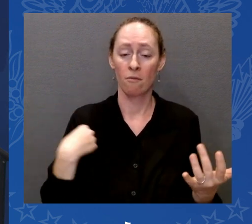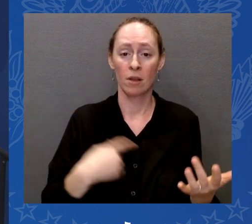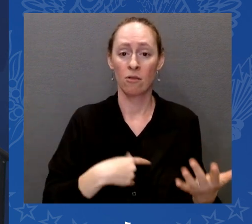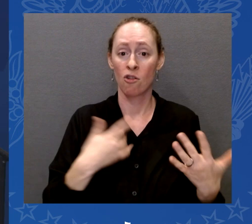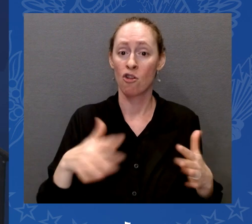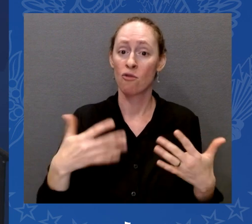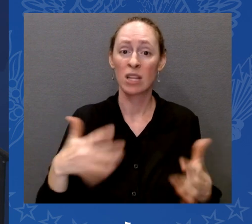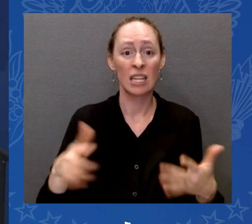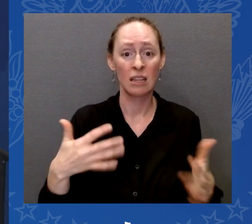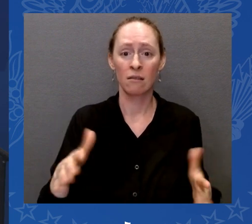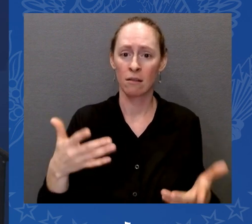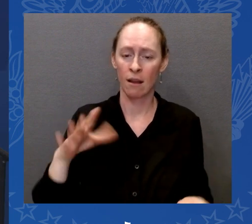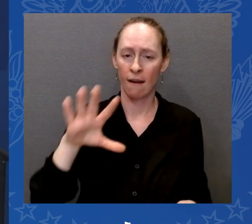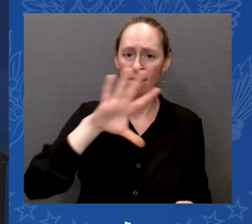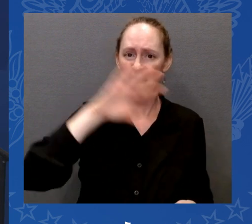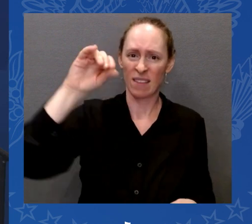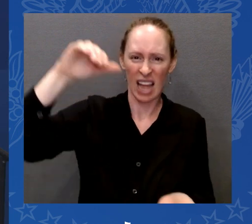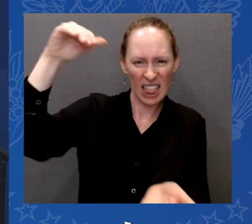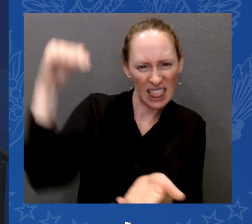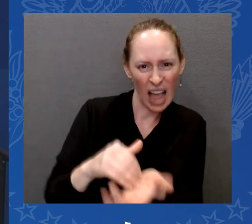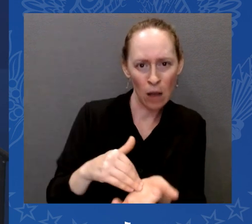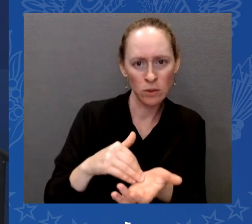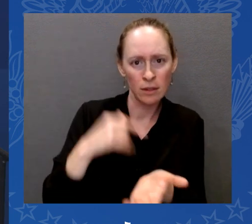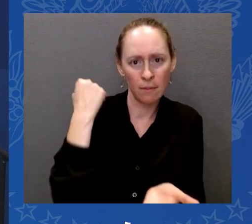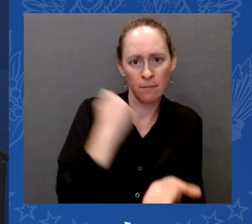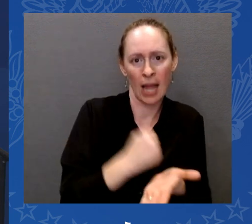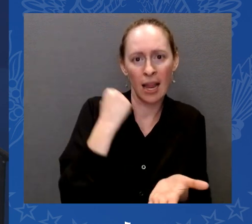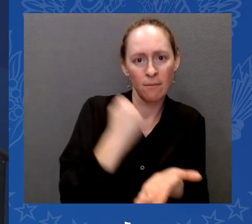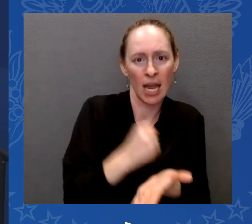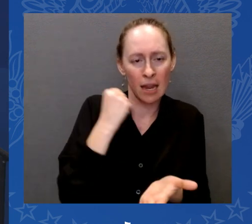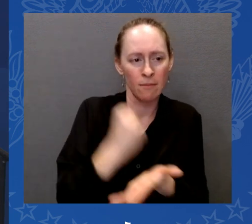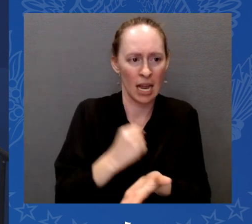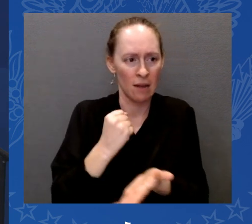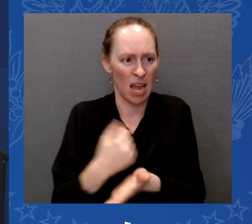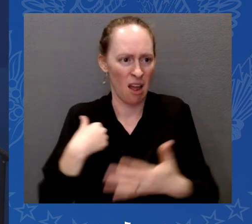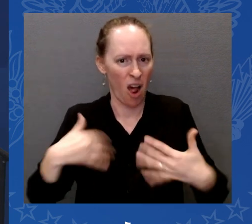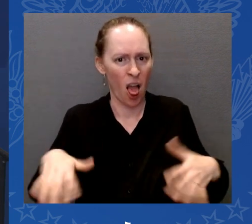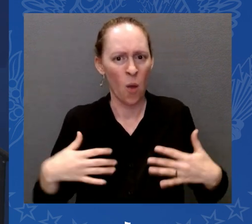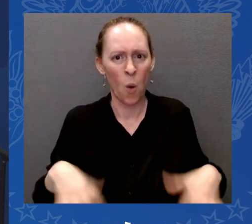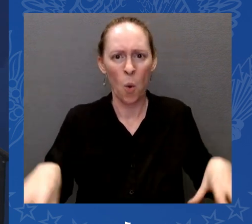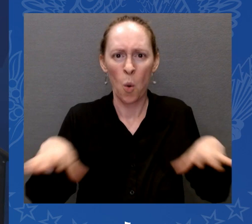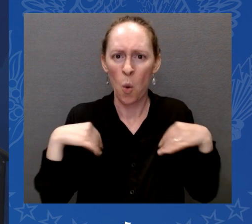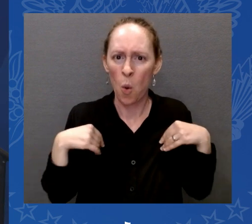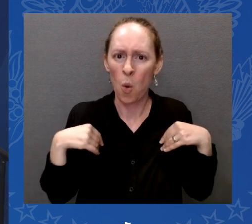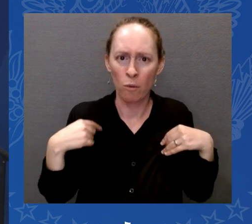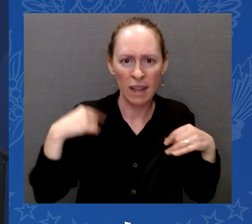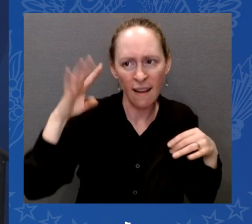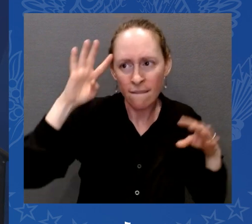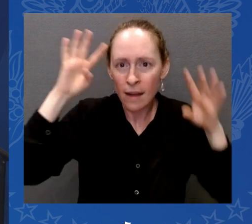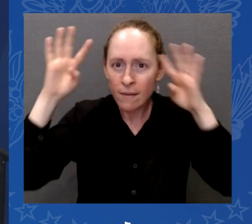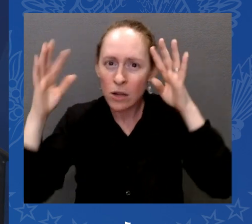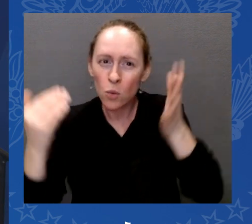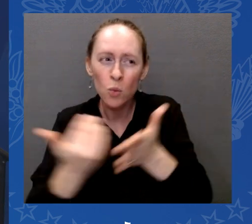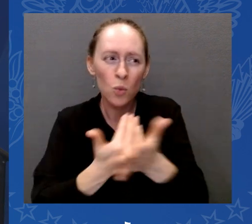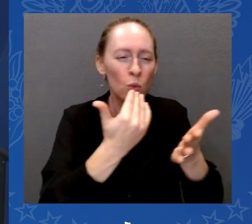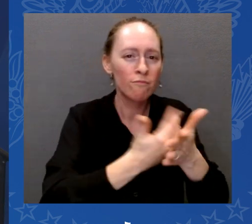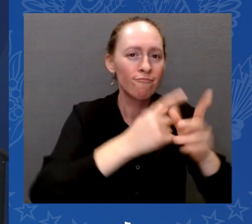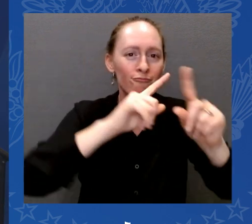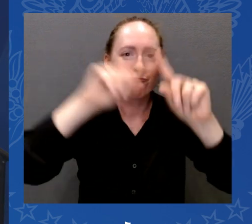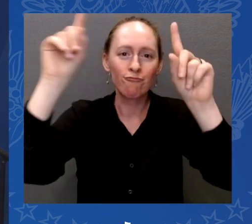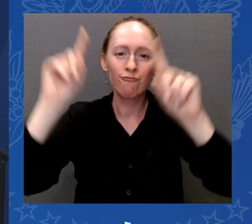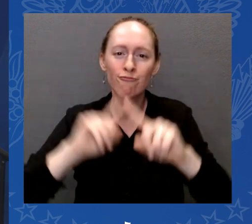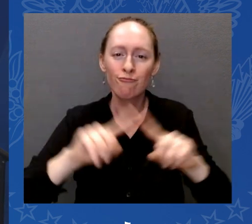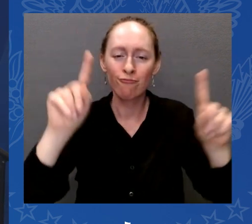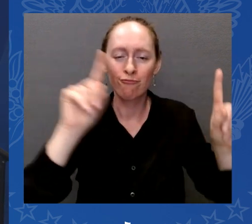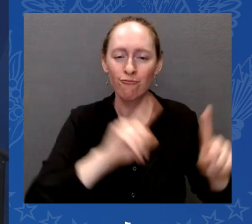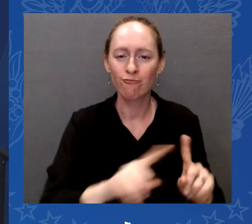are an innovation powerhouse. We are the clear technology leader in memory, and we are now bringing that leadership